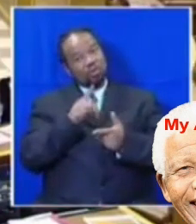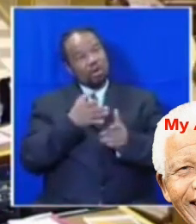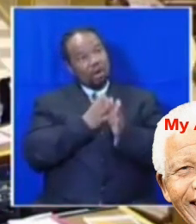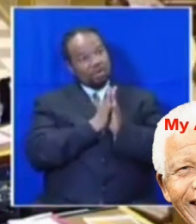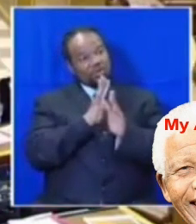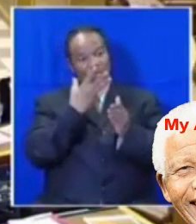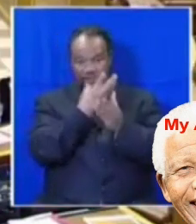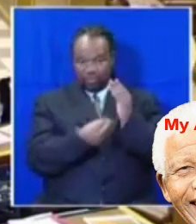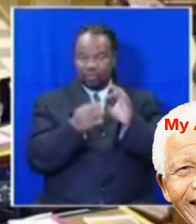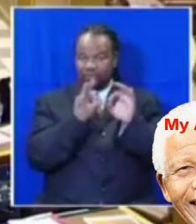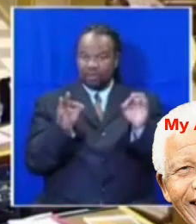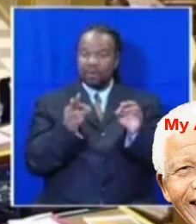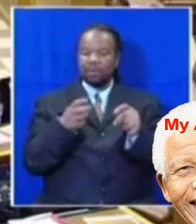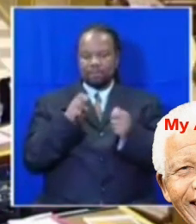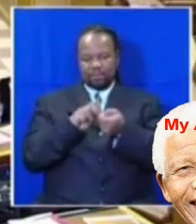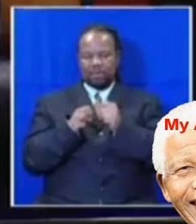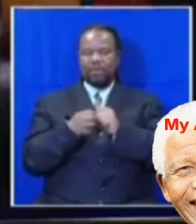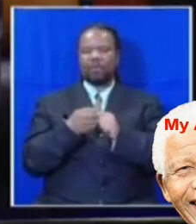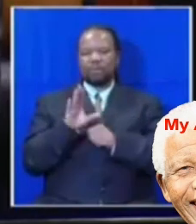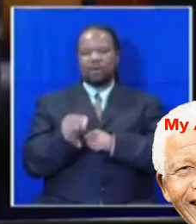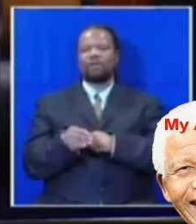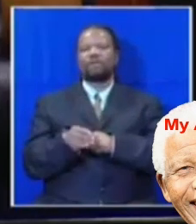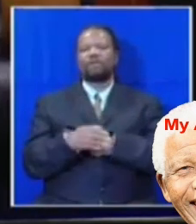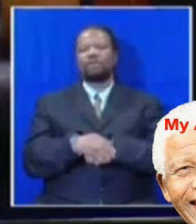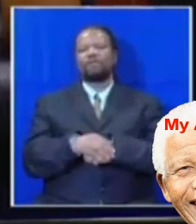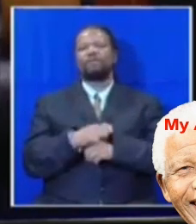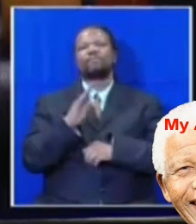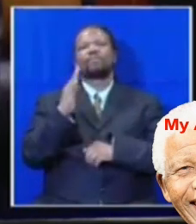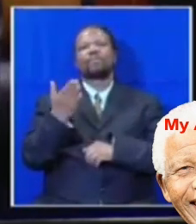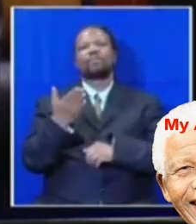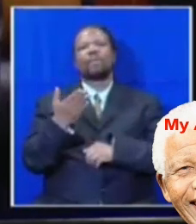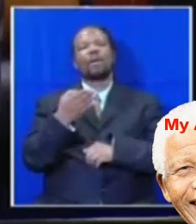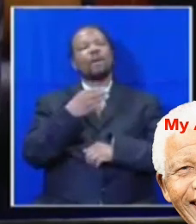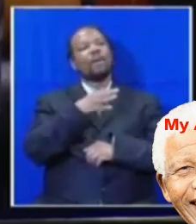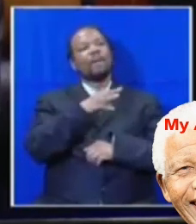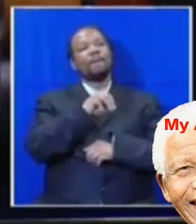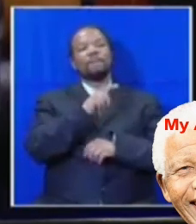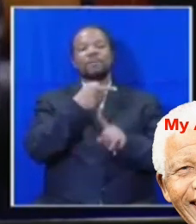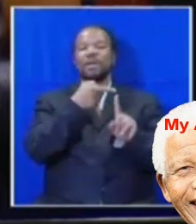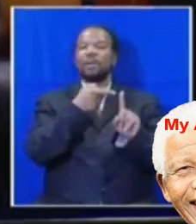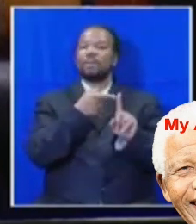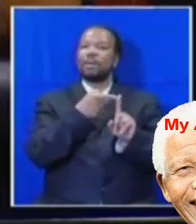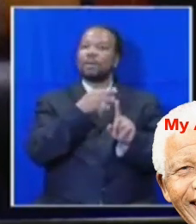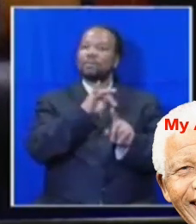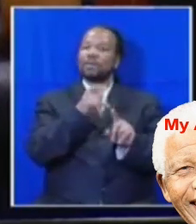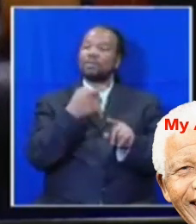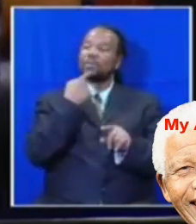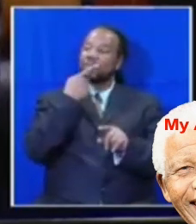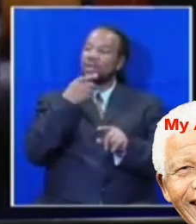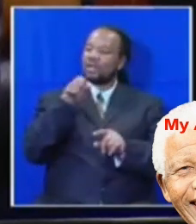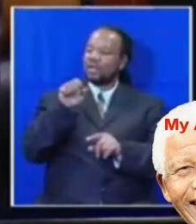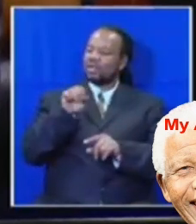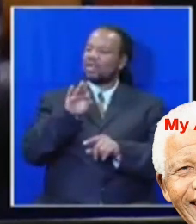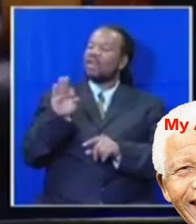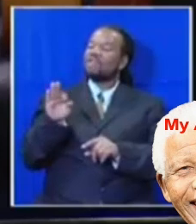Order, honorable members. Order. Honorable Mthembu, did you refer to the political party in that